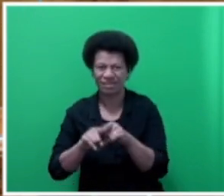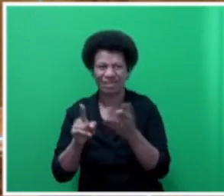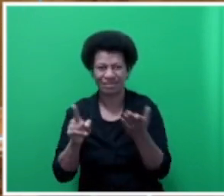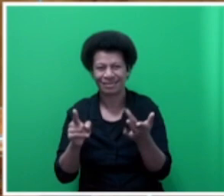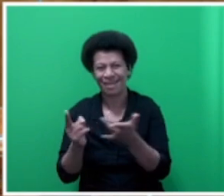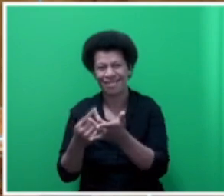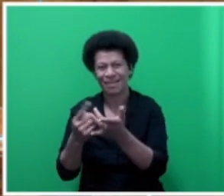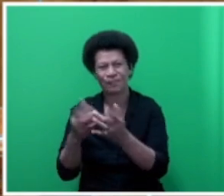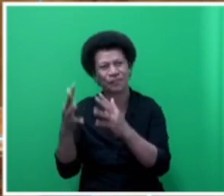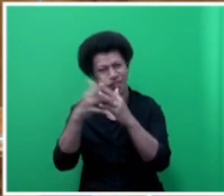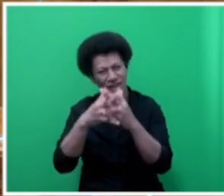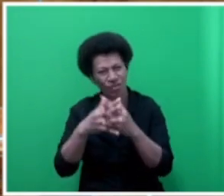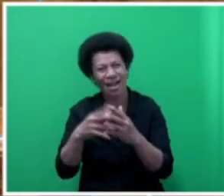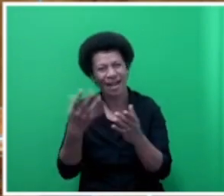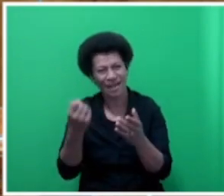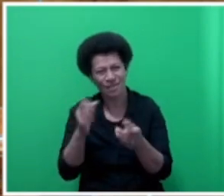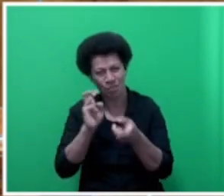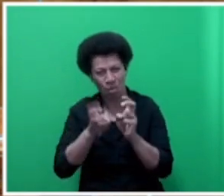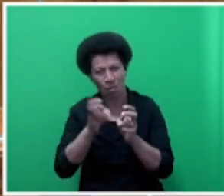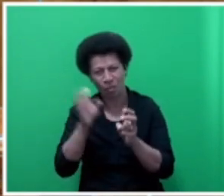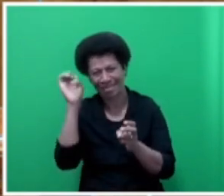United States right now, sir.